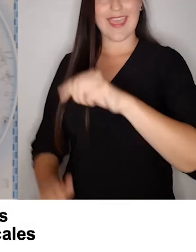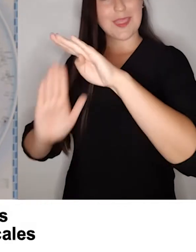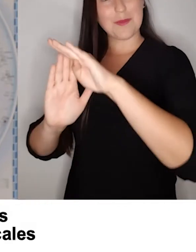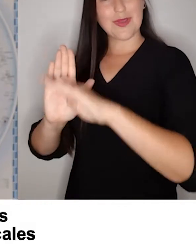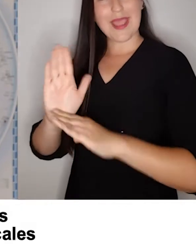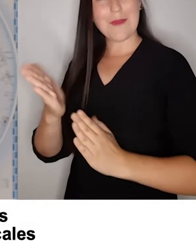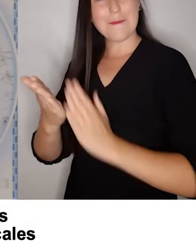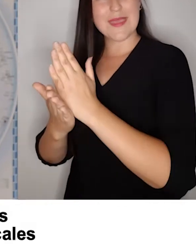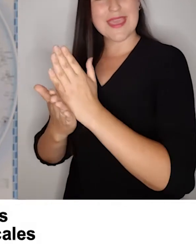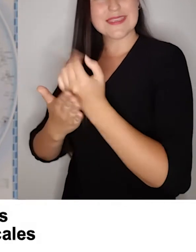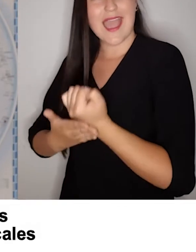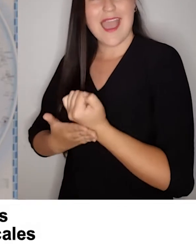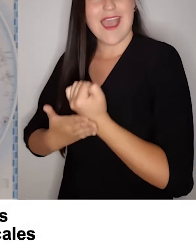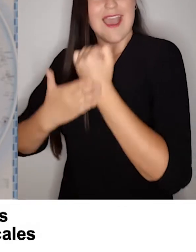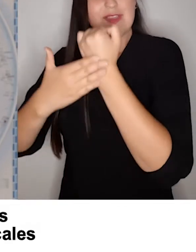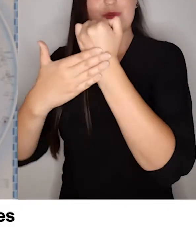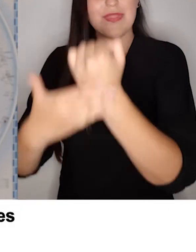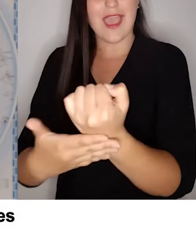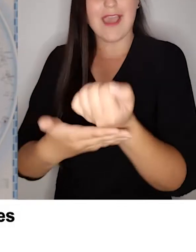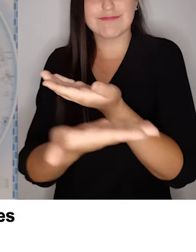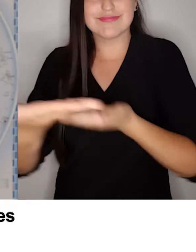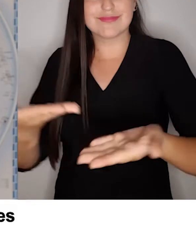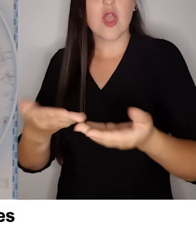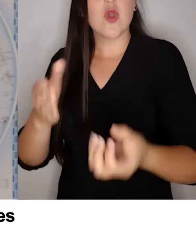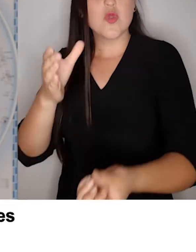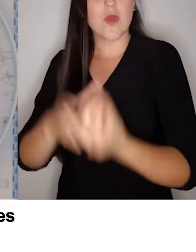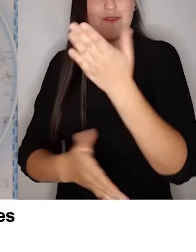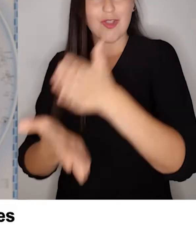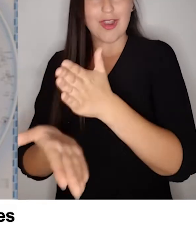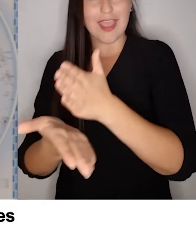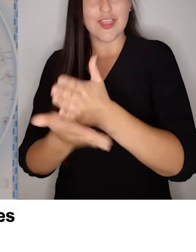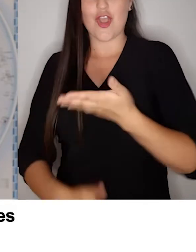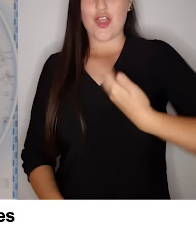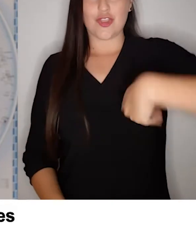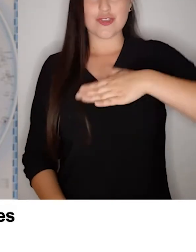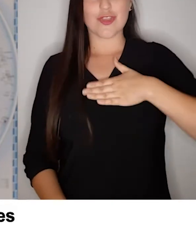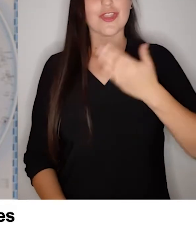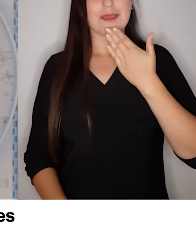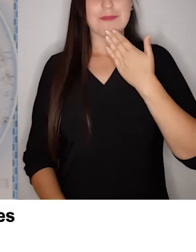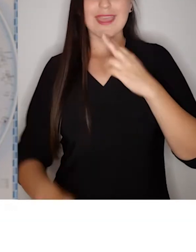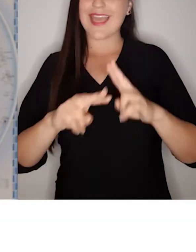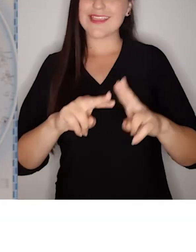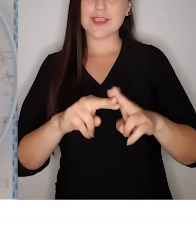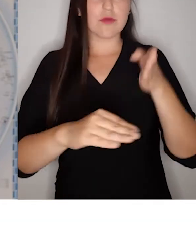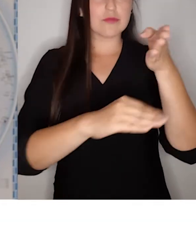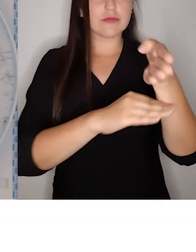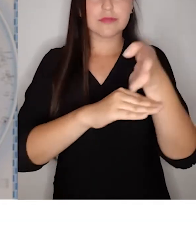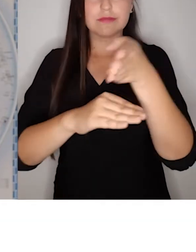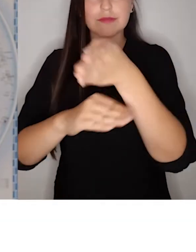also conduct very local surveys among pupils and teachers at each school.